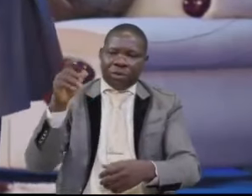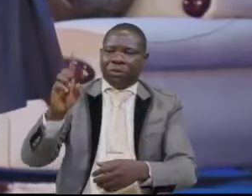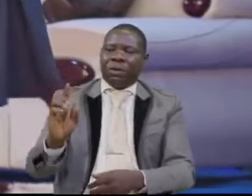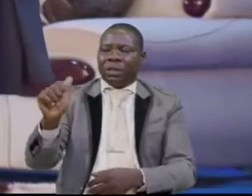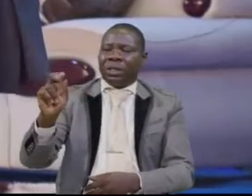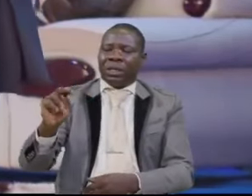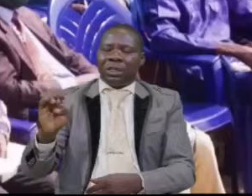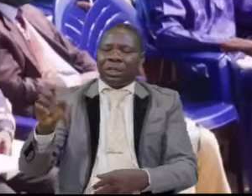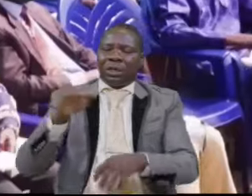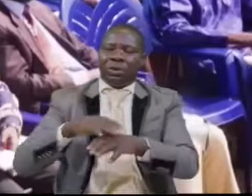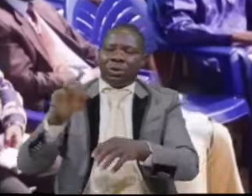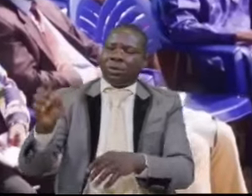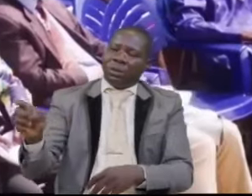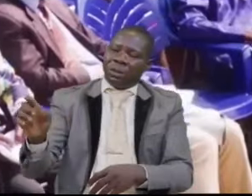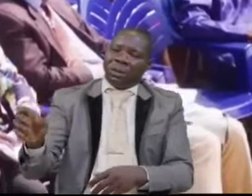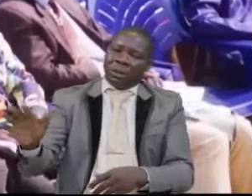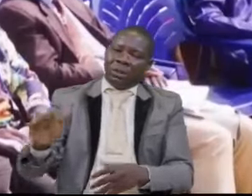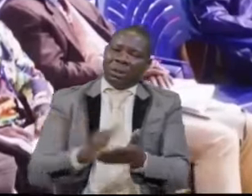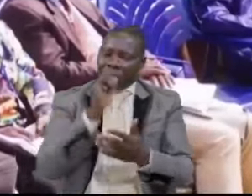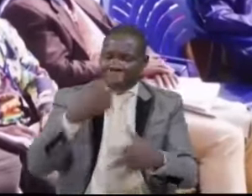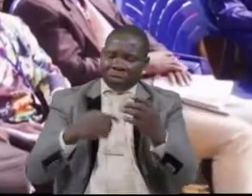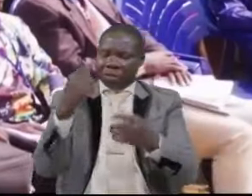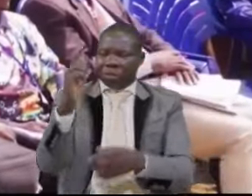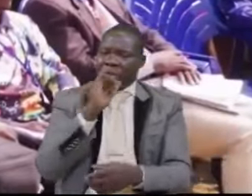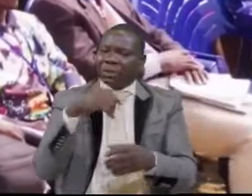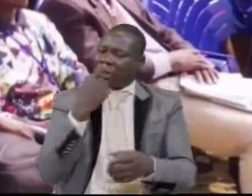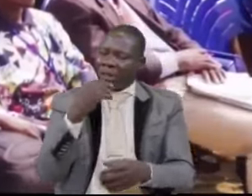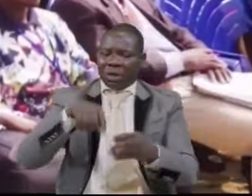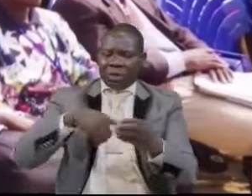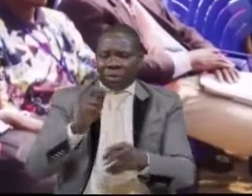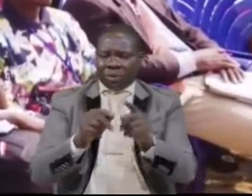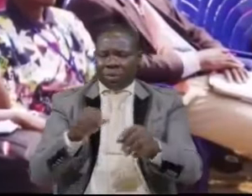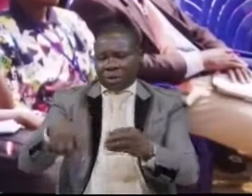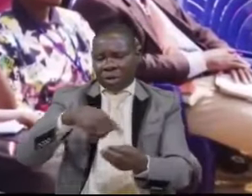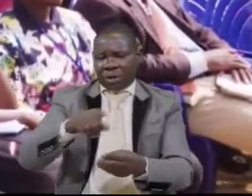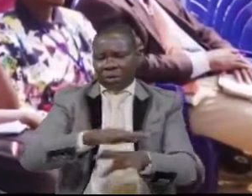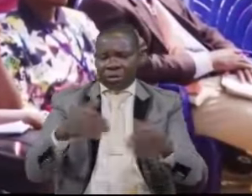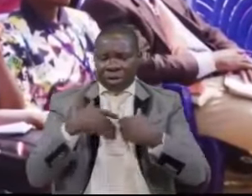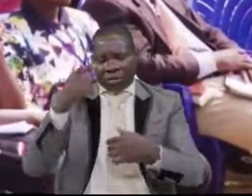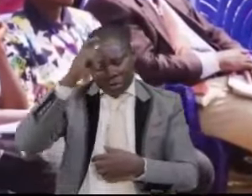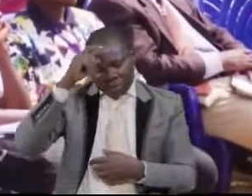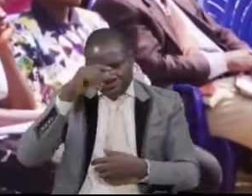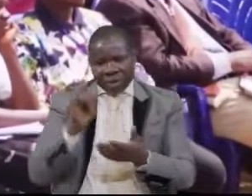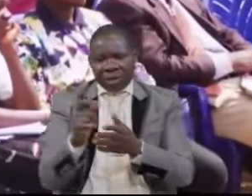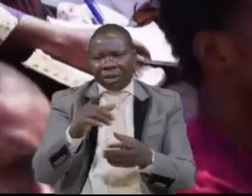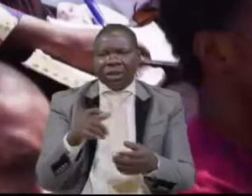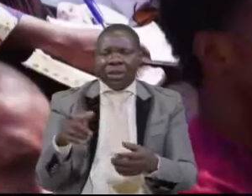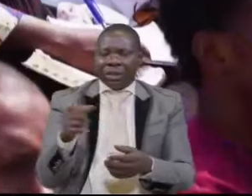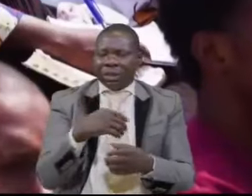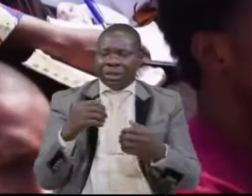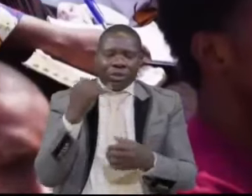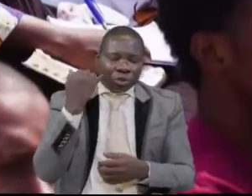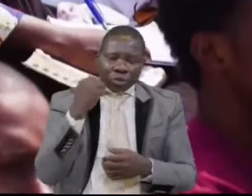Lord is saying. Many people around you, they don't have the wisdom they ought to have, they don't have the new life they ought to have. And they